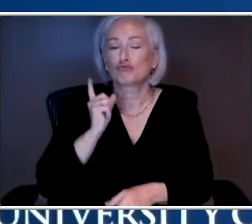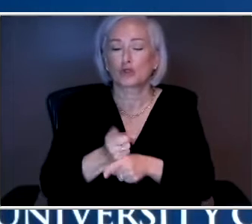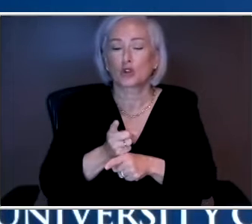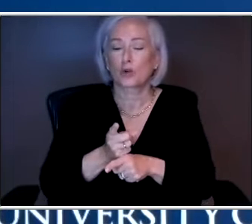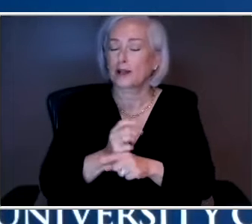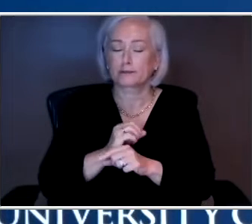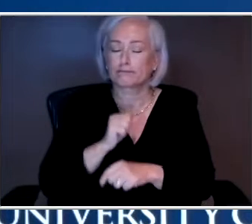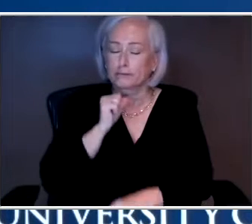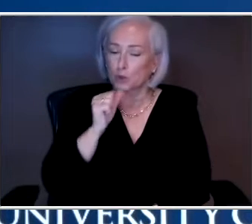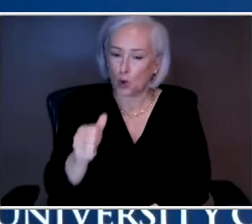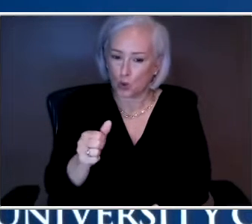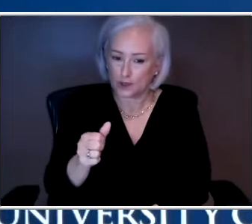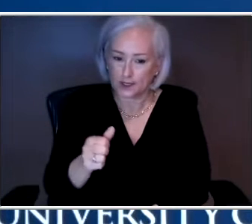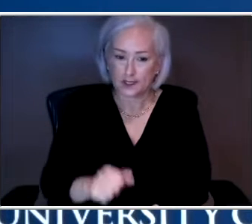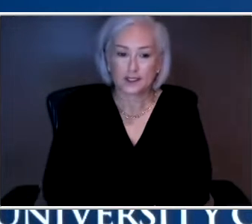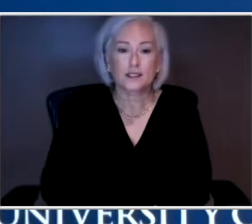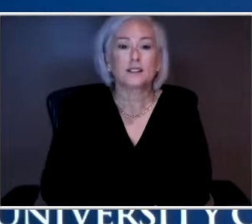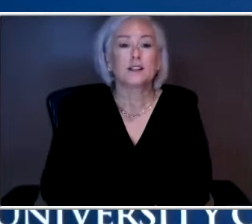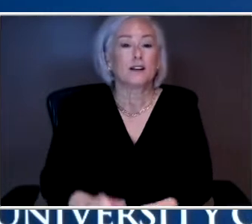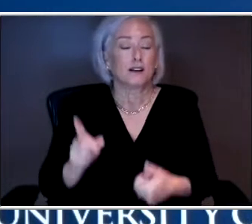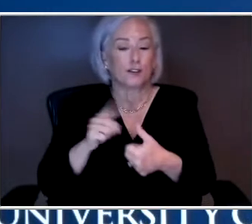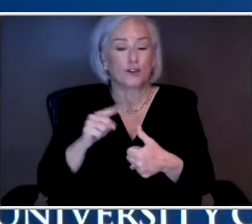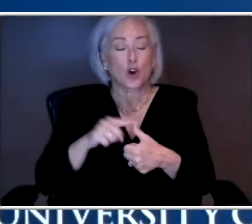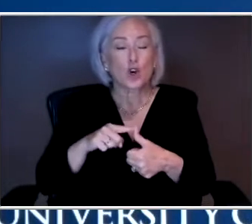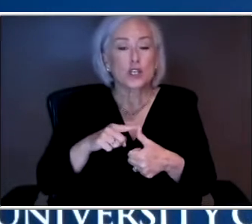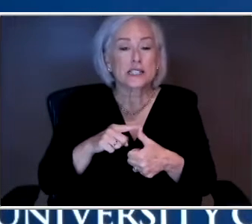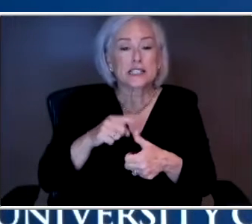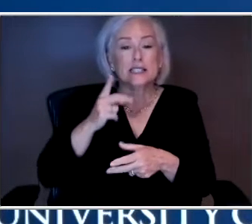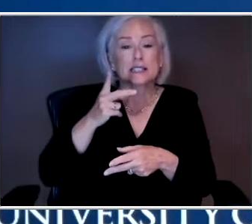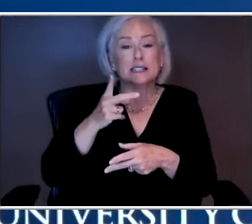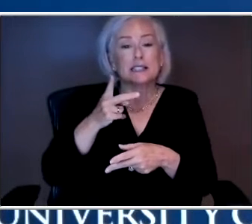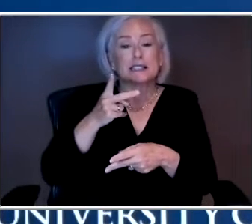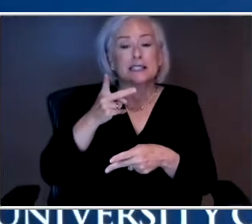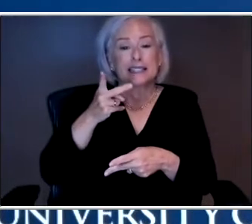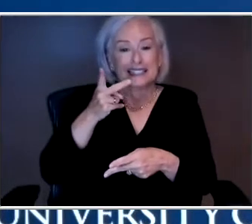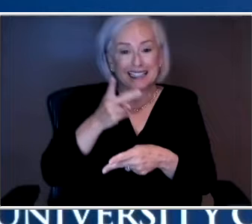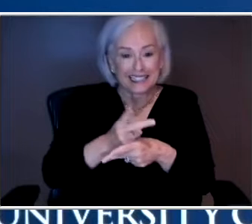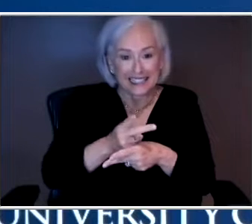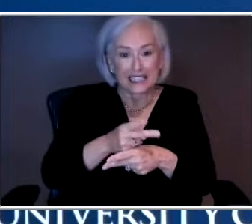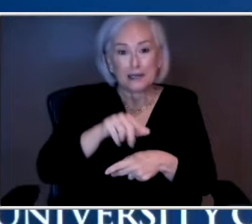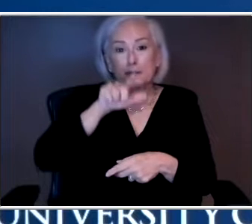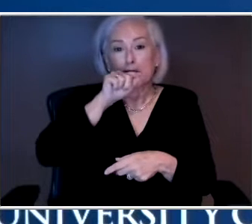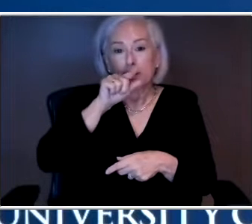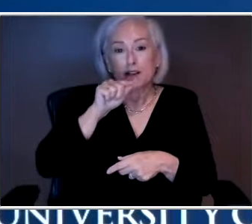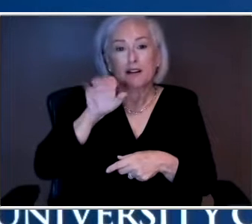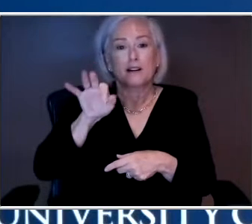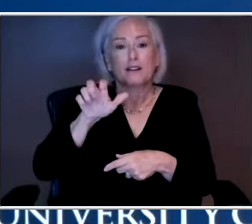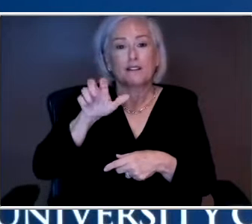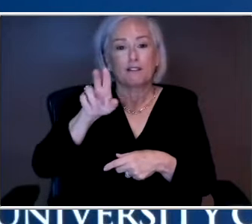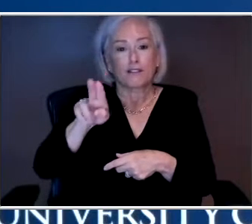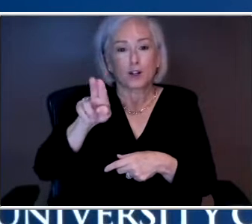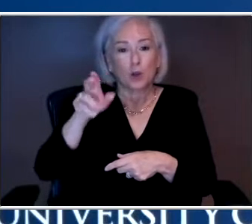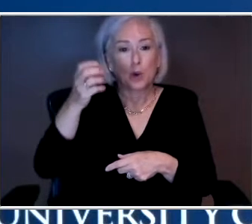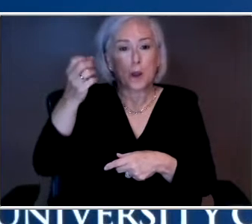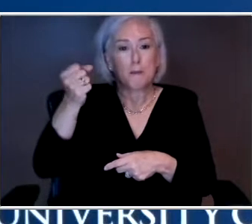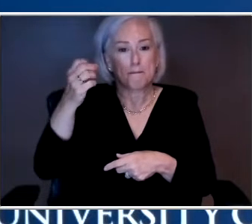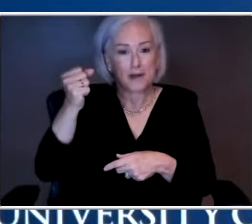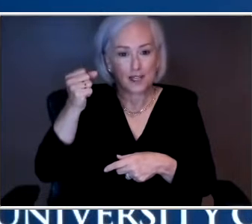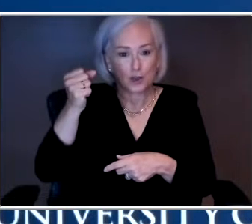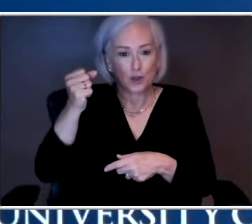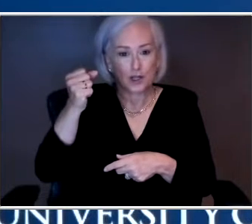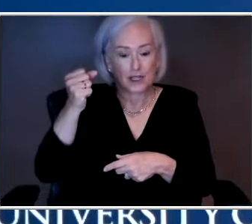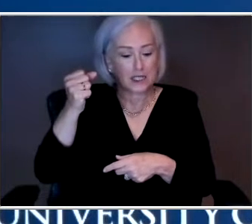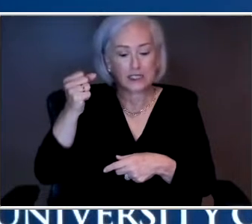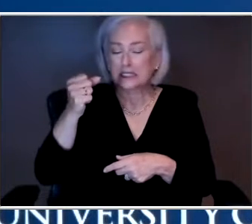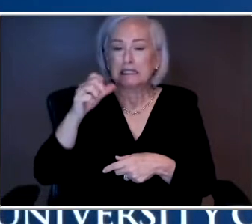force going to, number one, keeping avian influenza milk out of the circulation